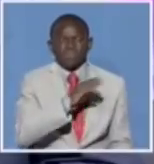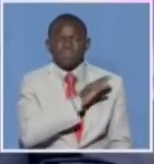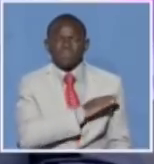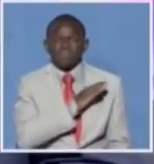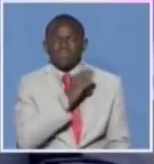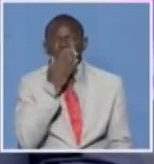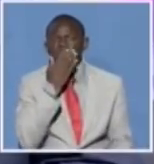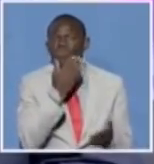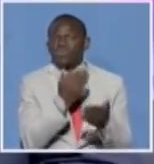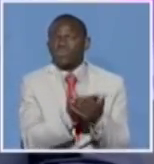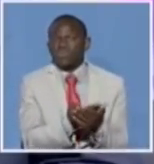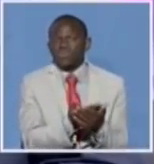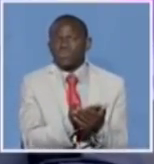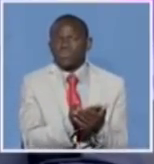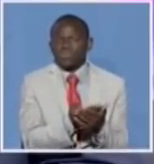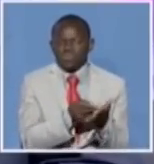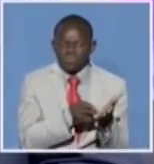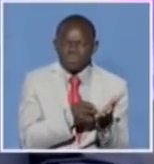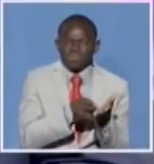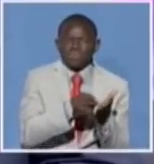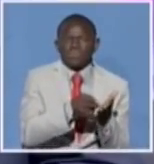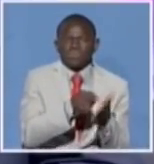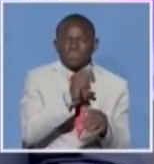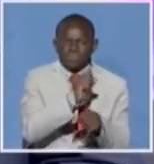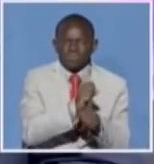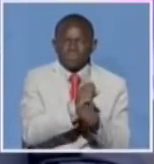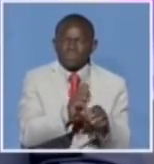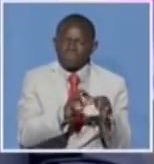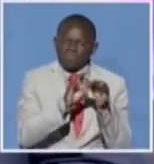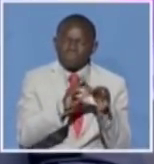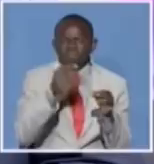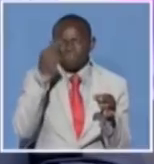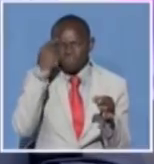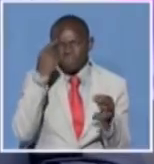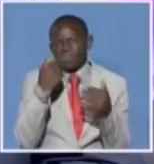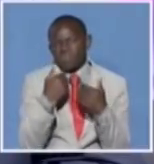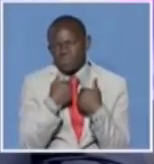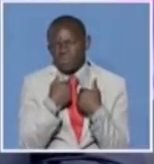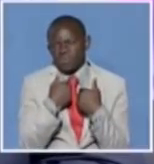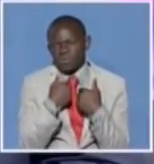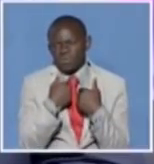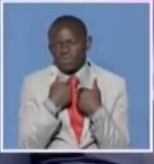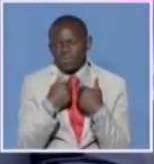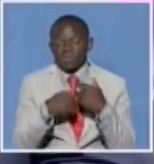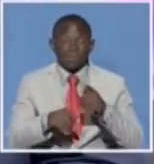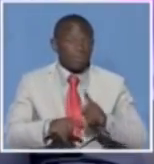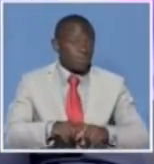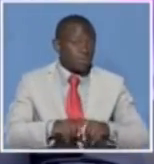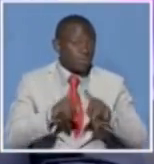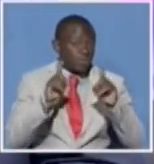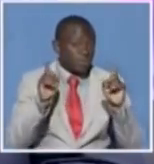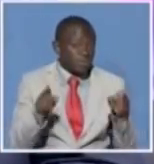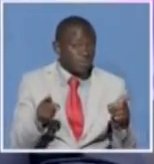they work with government diligently. However, we do note that we have teachers who